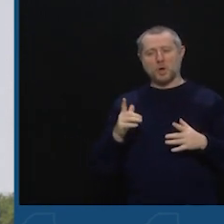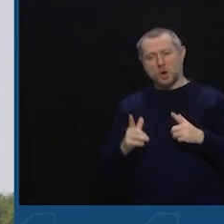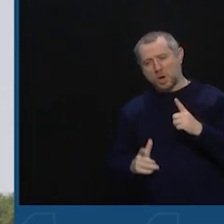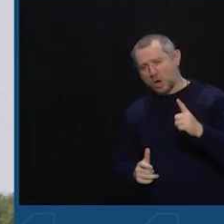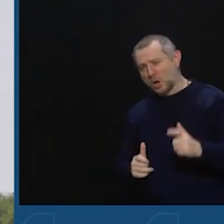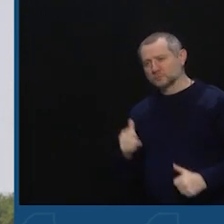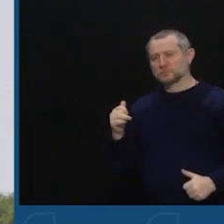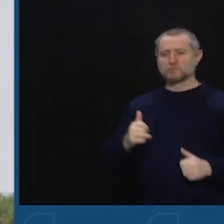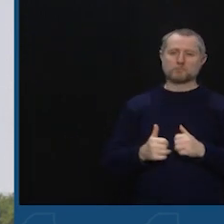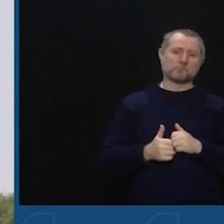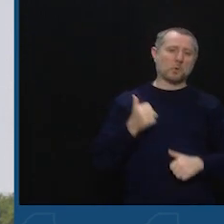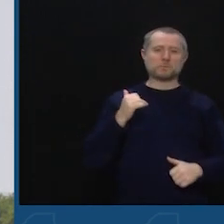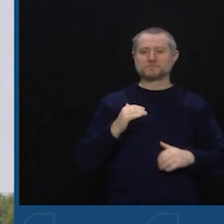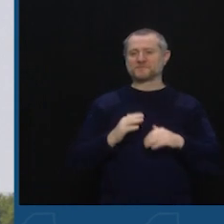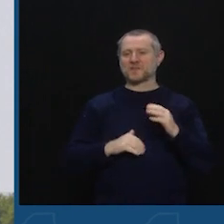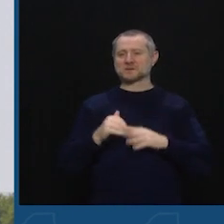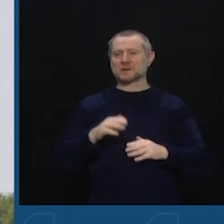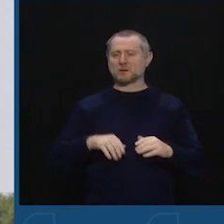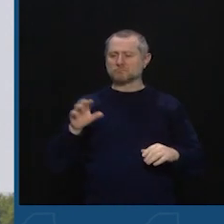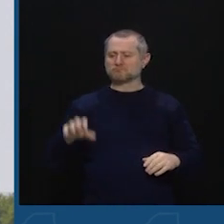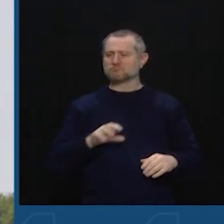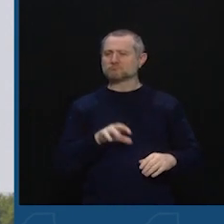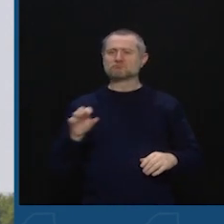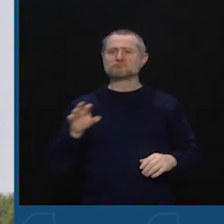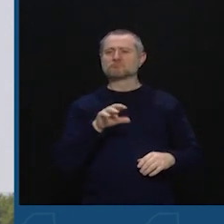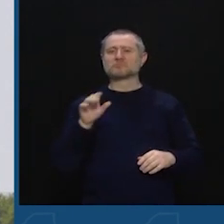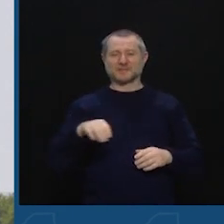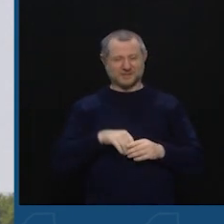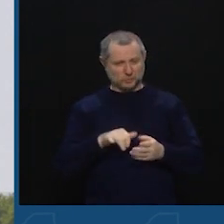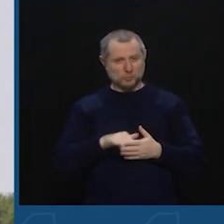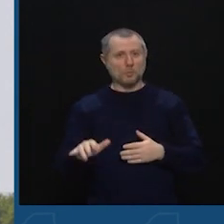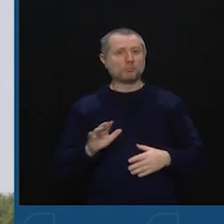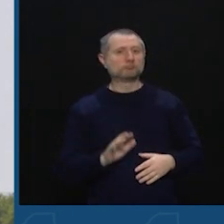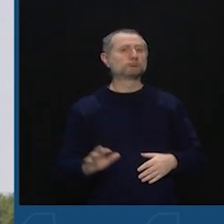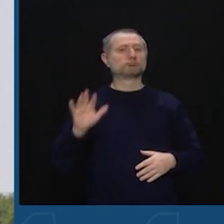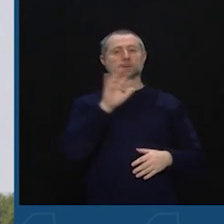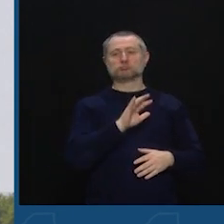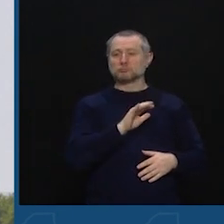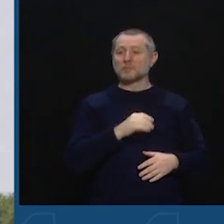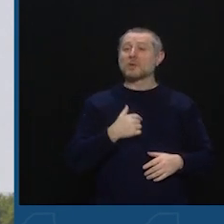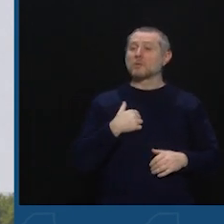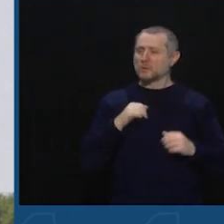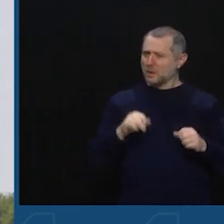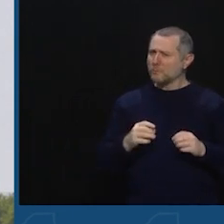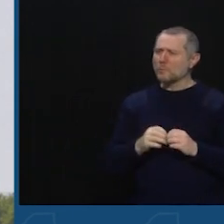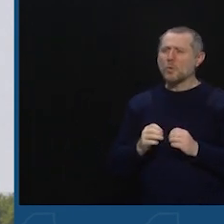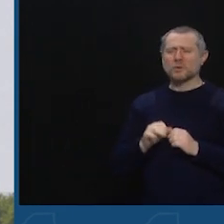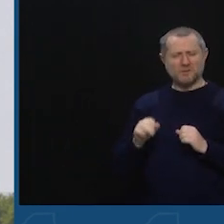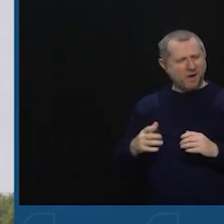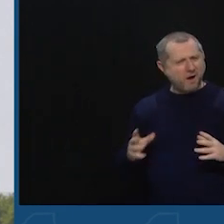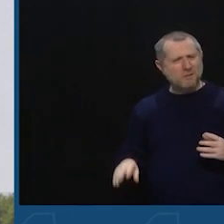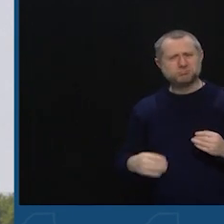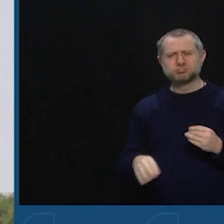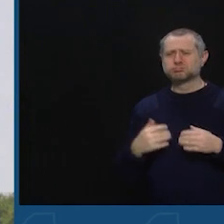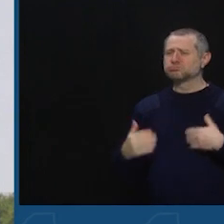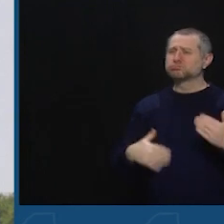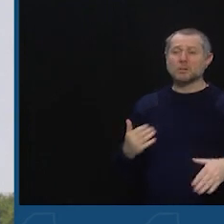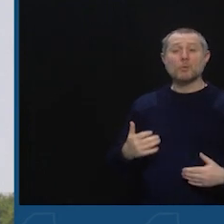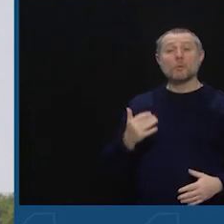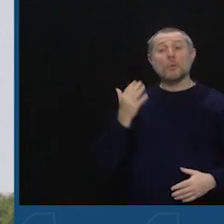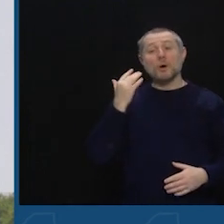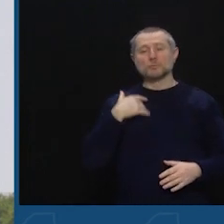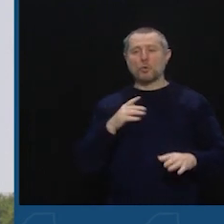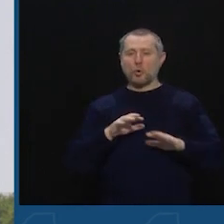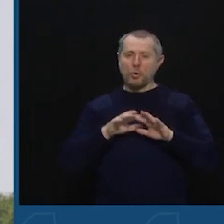significant facilities in the country right here in the state of New York, but we're just getting warmed up because there's global competition out there. And what